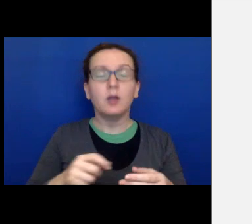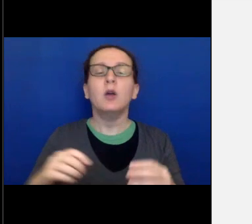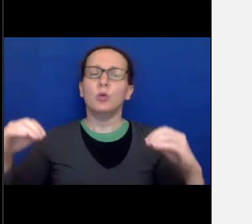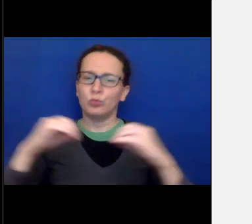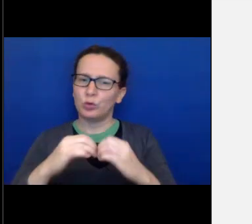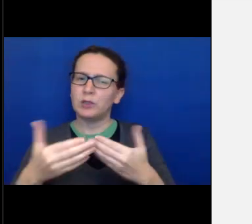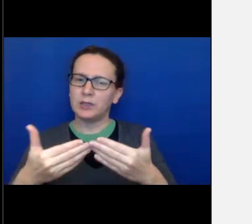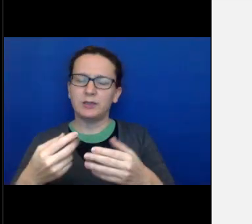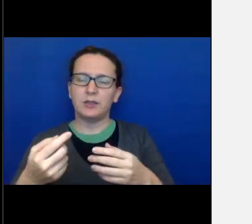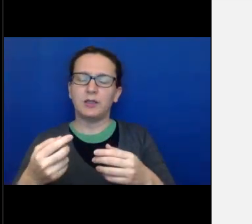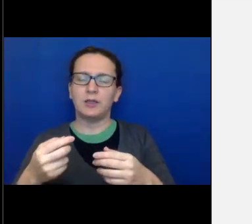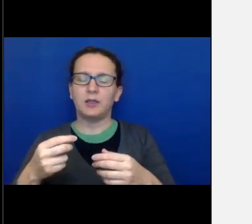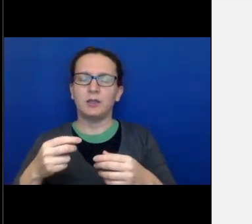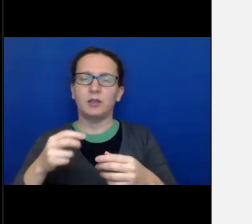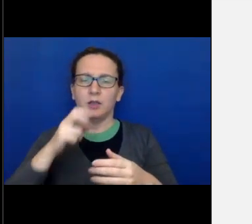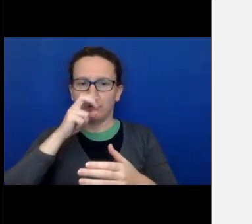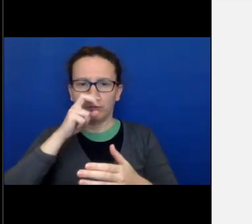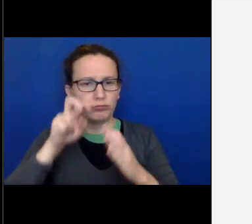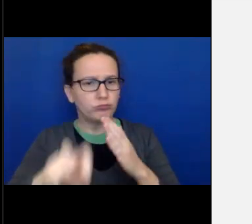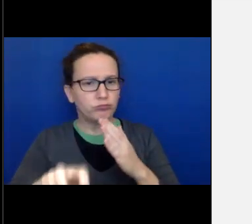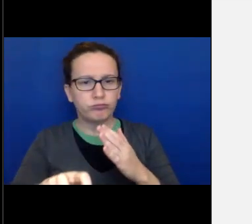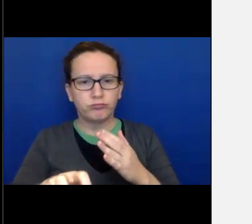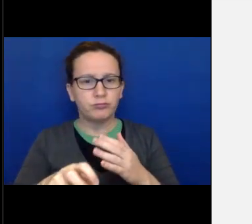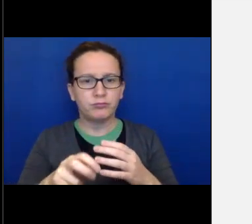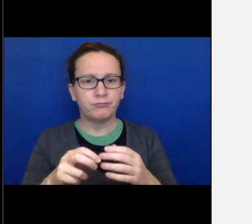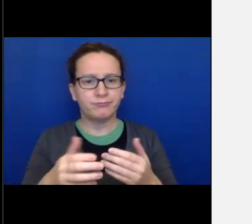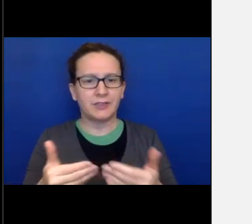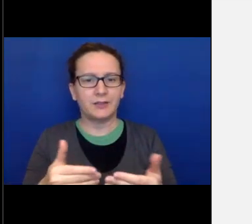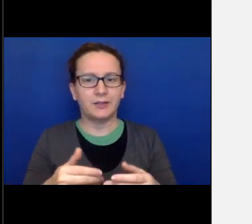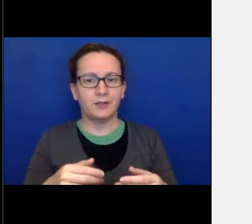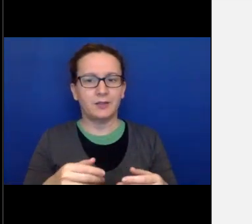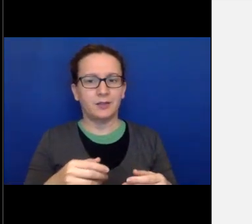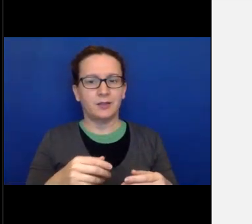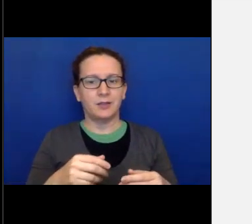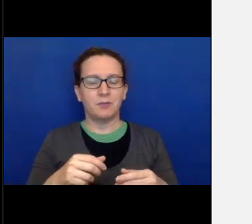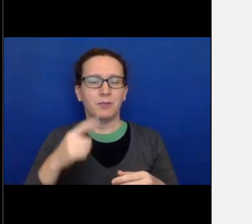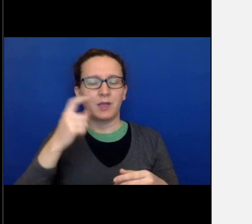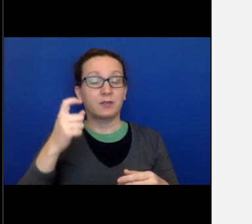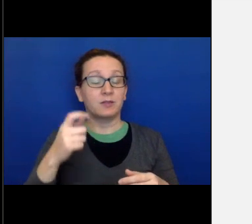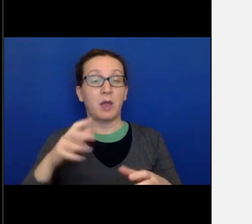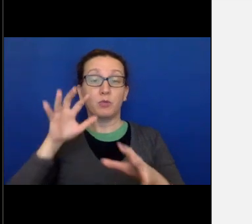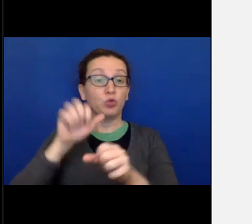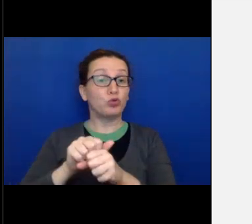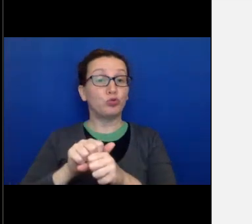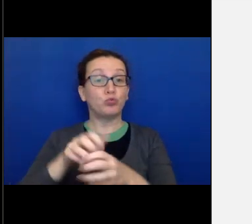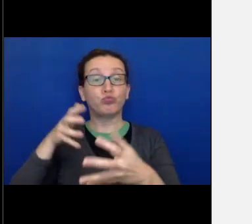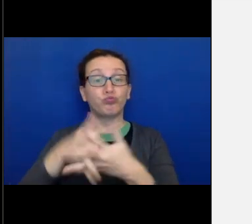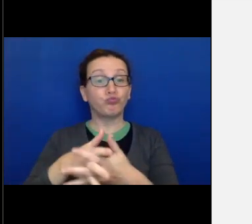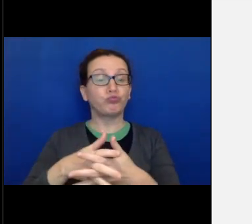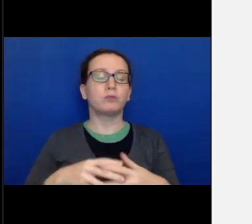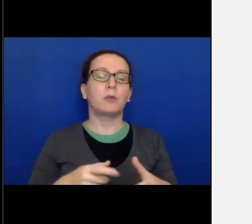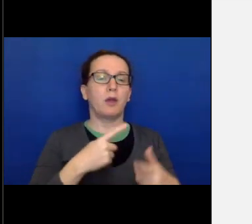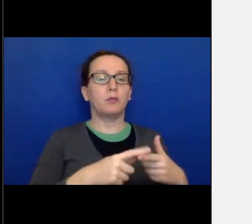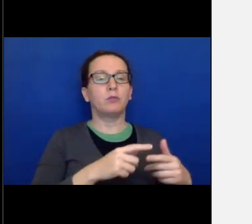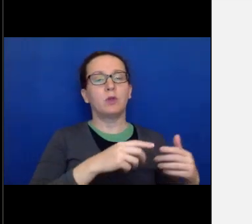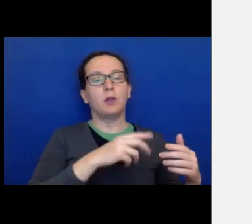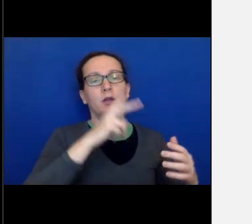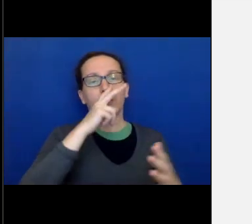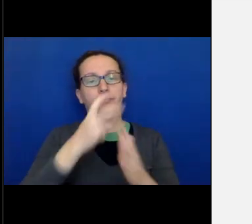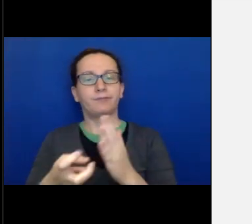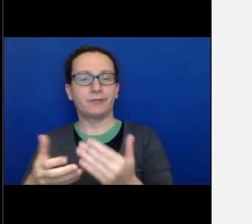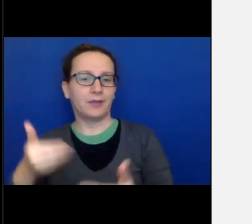jump back into my work, I find, when I'm working on it consistently. Sometimes if I only work on something once a week, it takes a